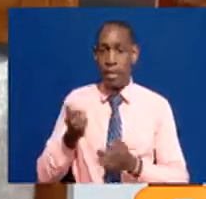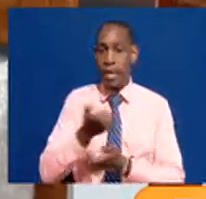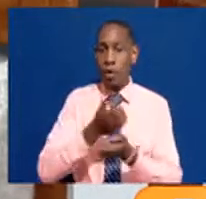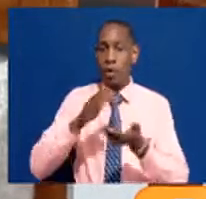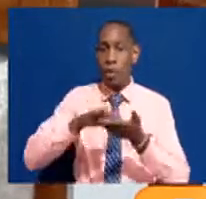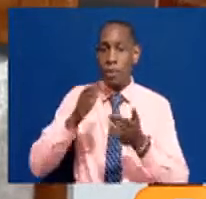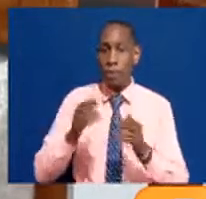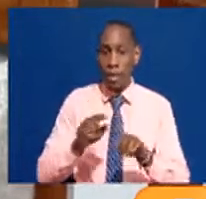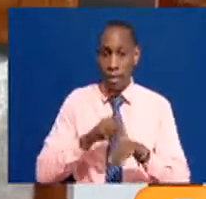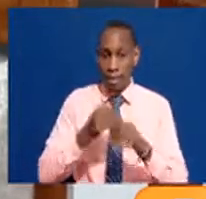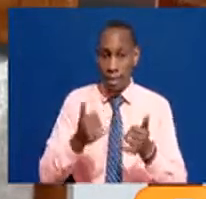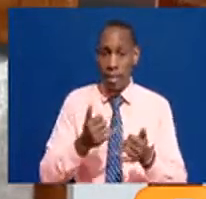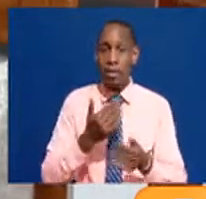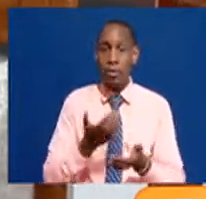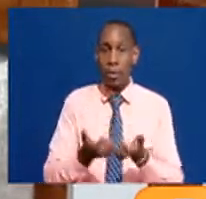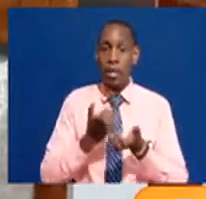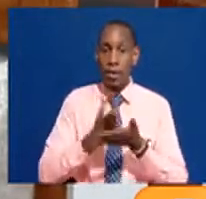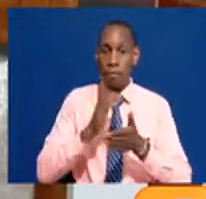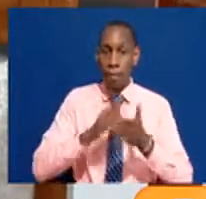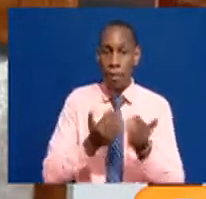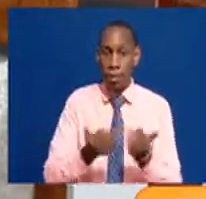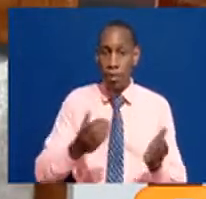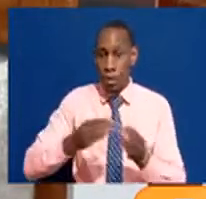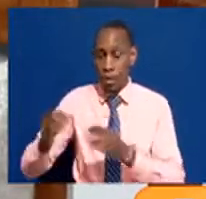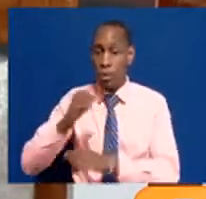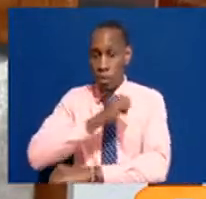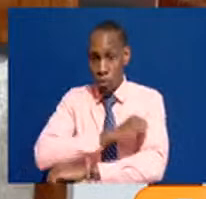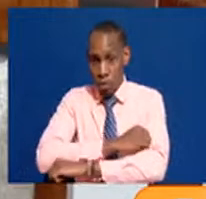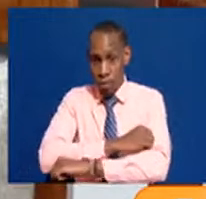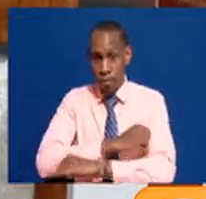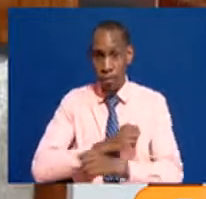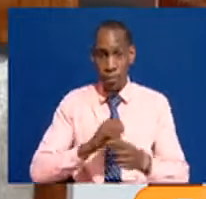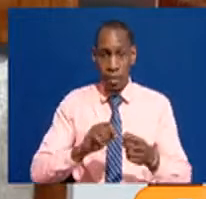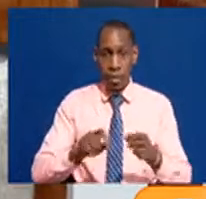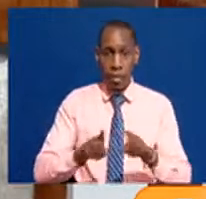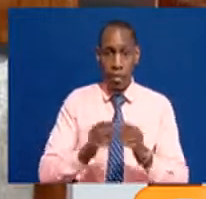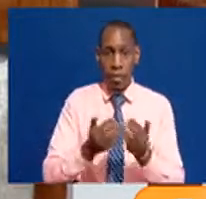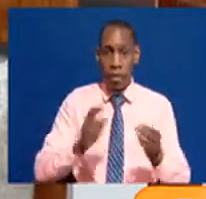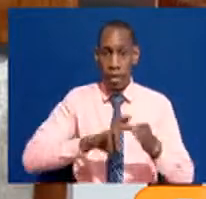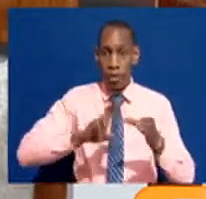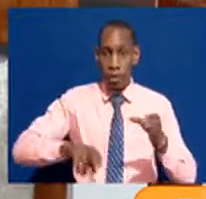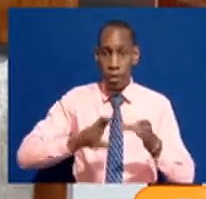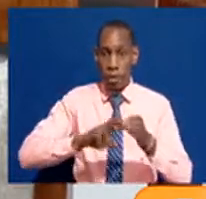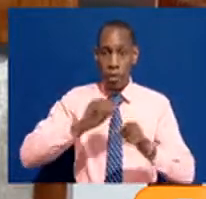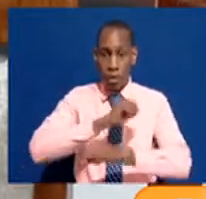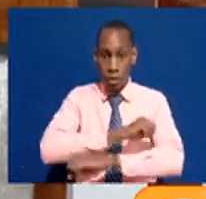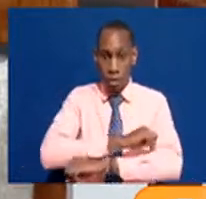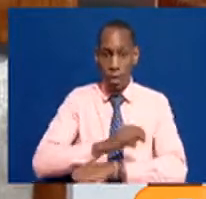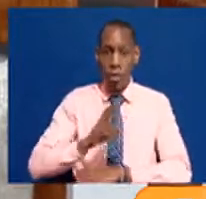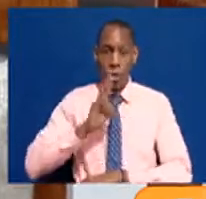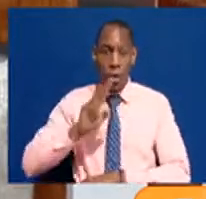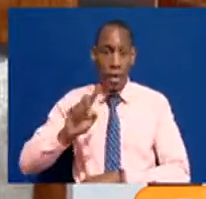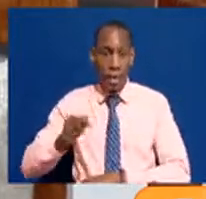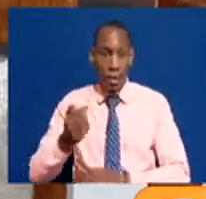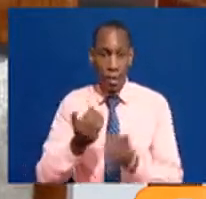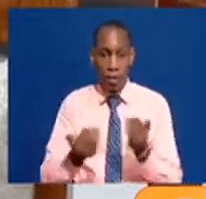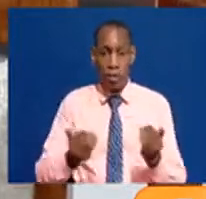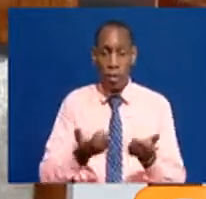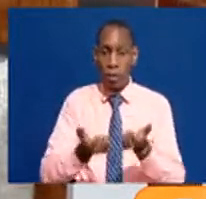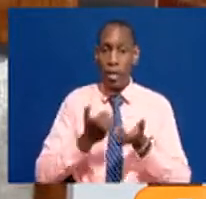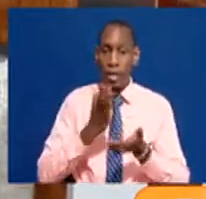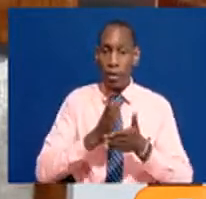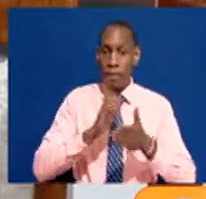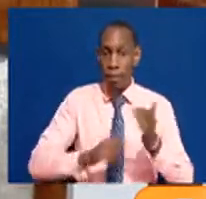Right now, we need to make sure that the children go to school. There are children that are out of school, over 200,000. We need to make sure that